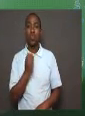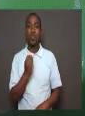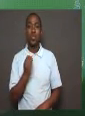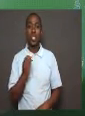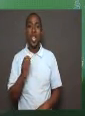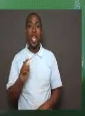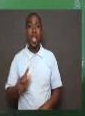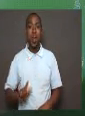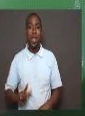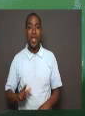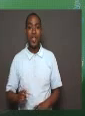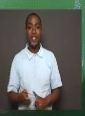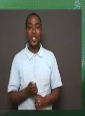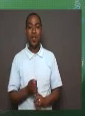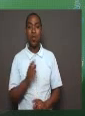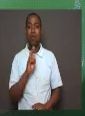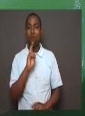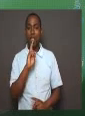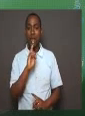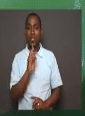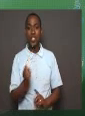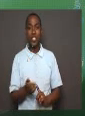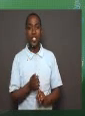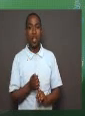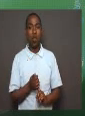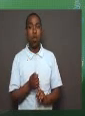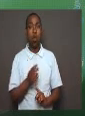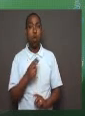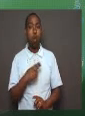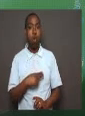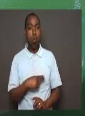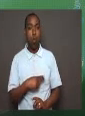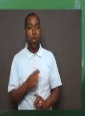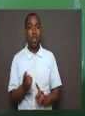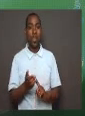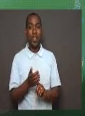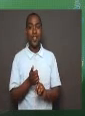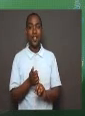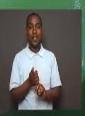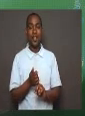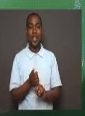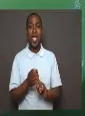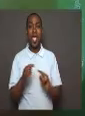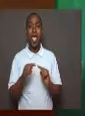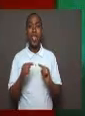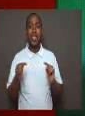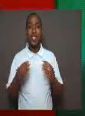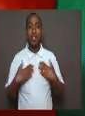lipids, vitamins, hormones, and antibodies.